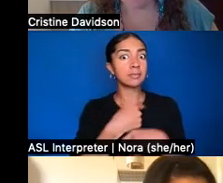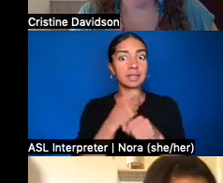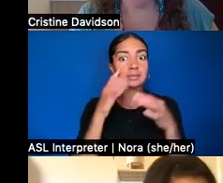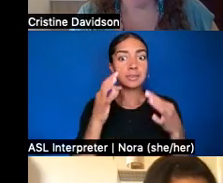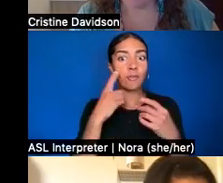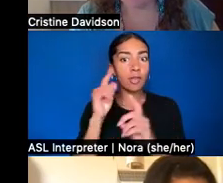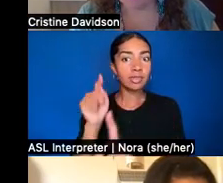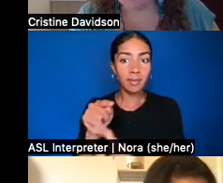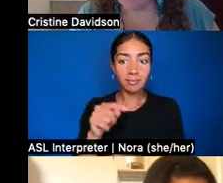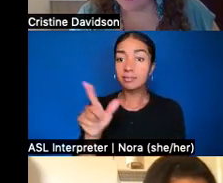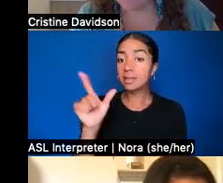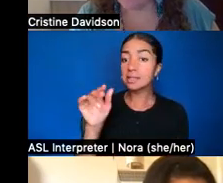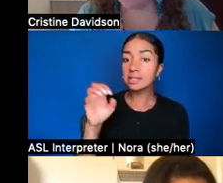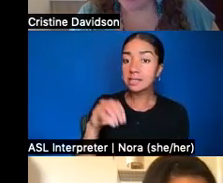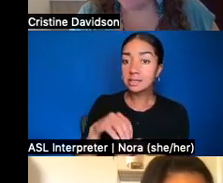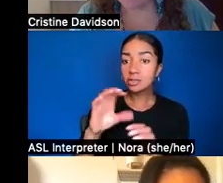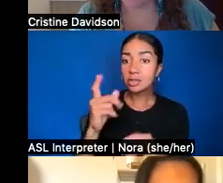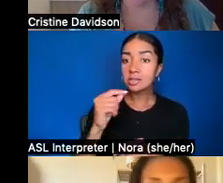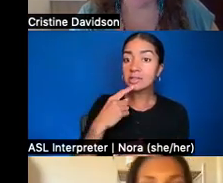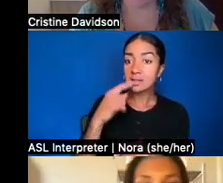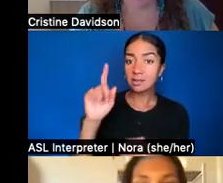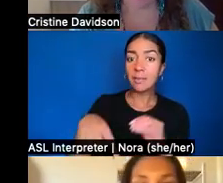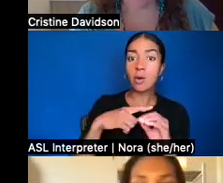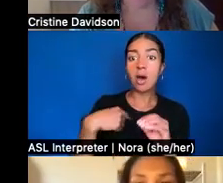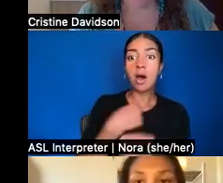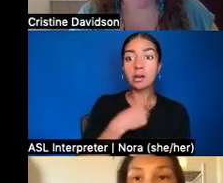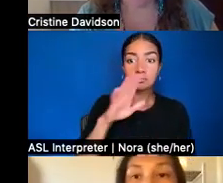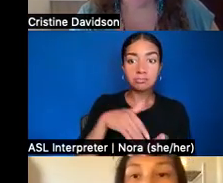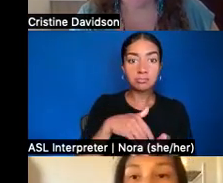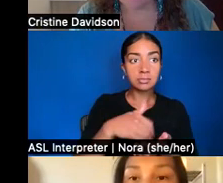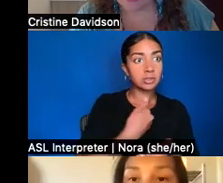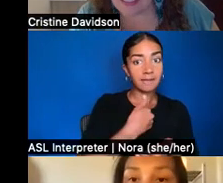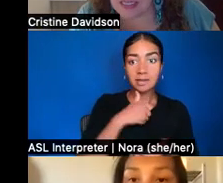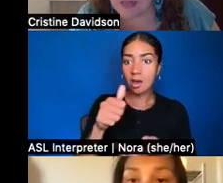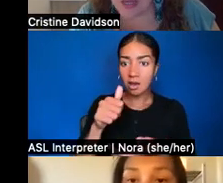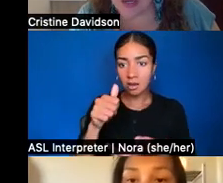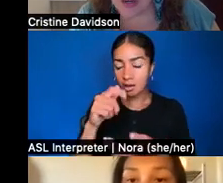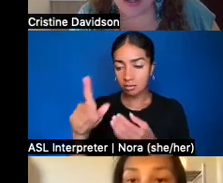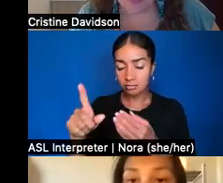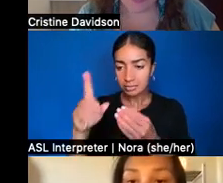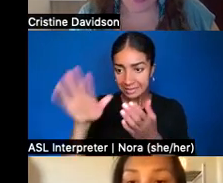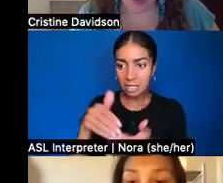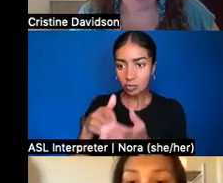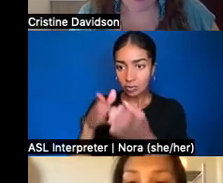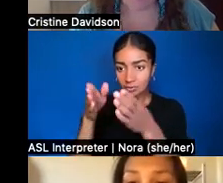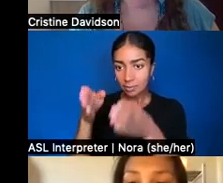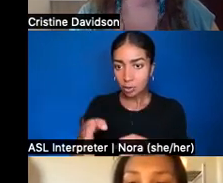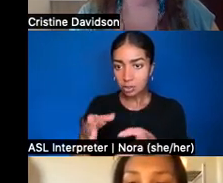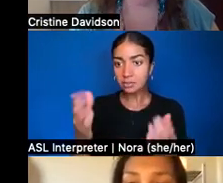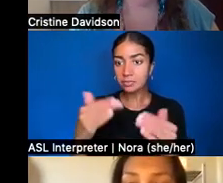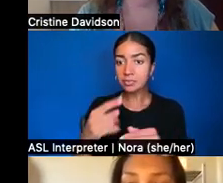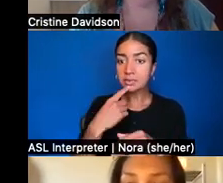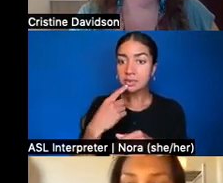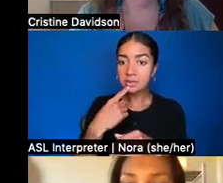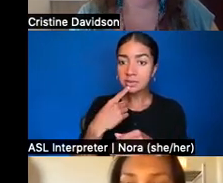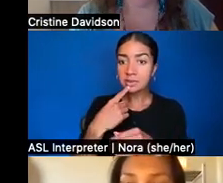centering them. Sheila said, we're here to empower, not tell them what to do. Deanna said, it's better to present options rather